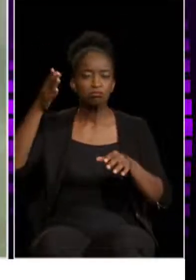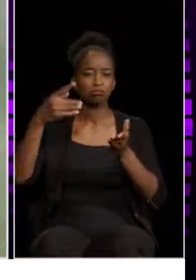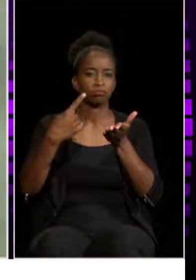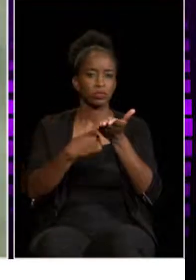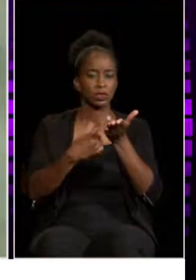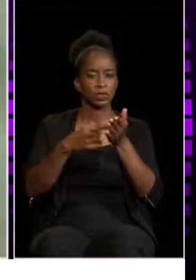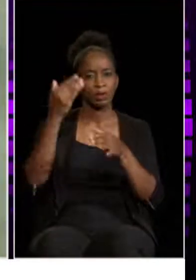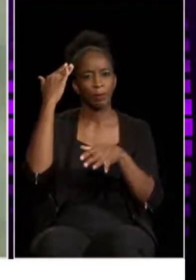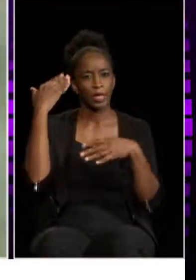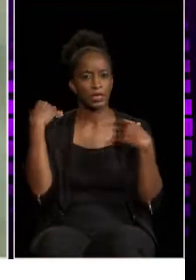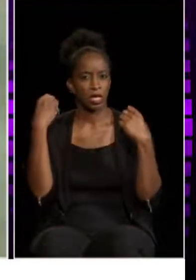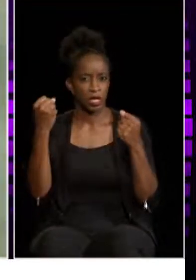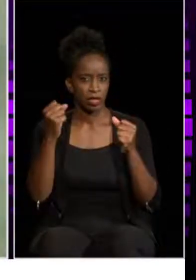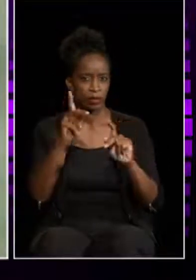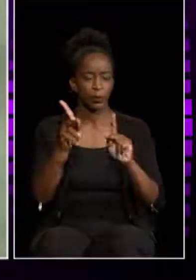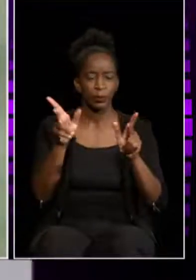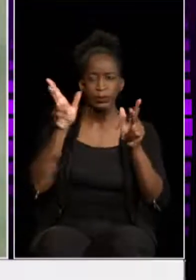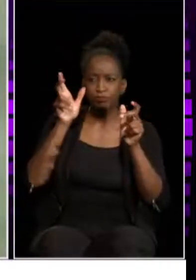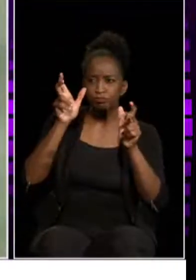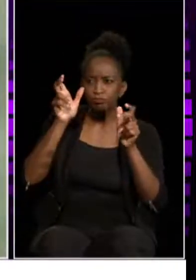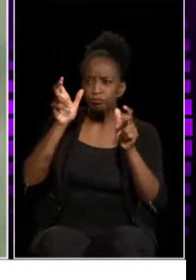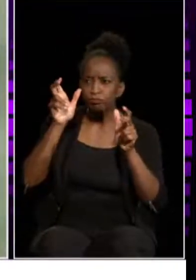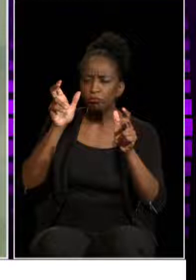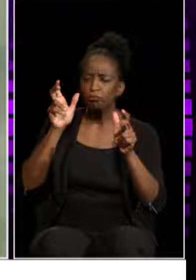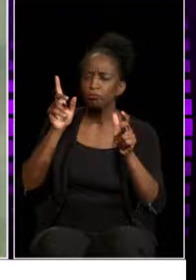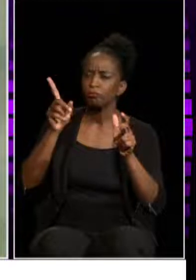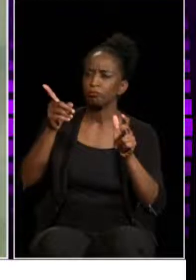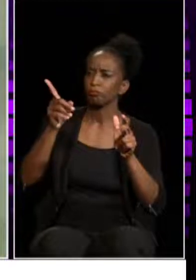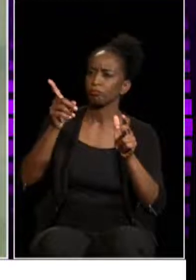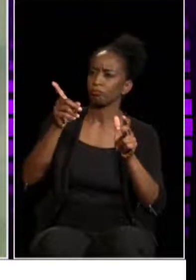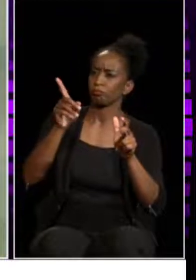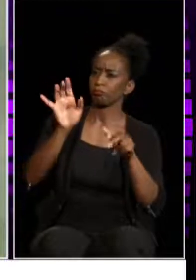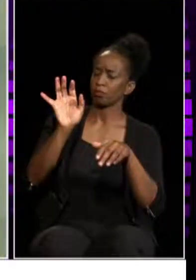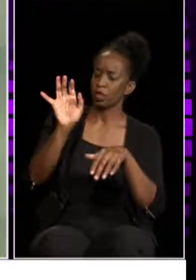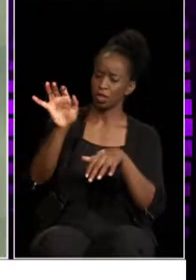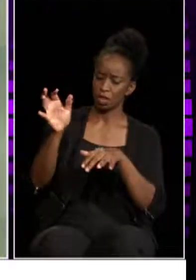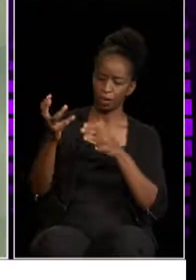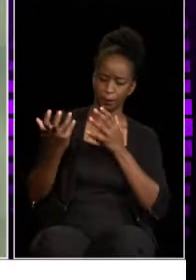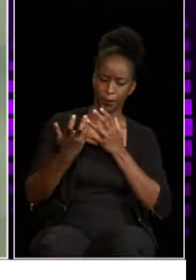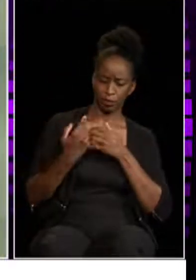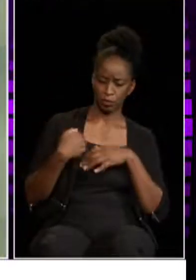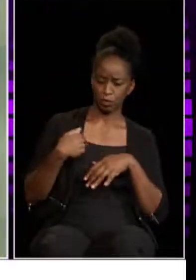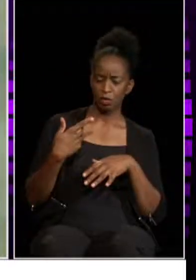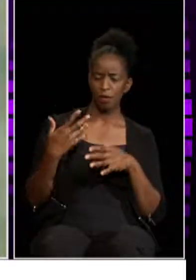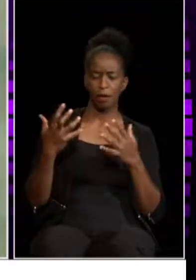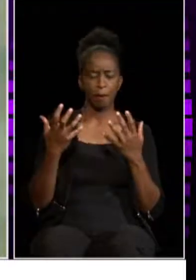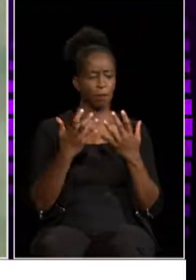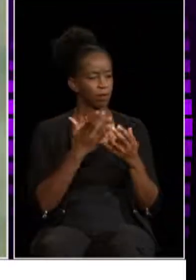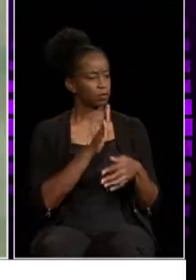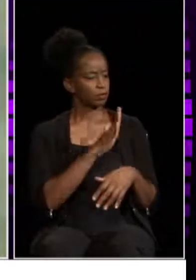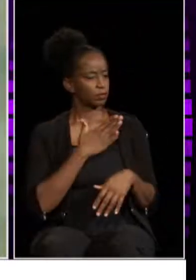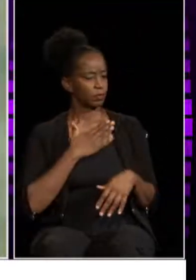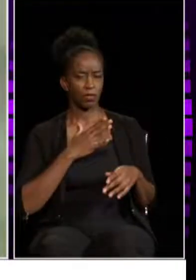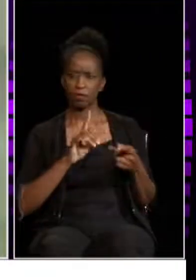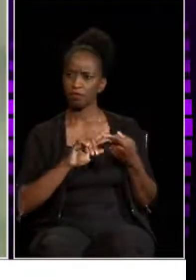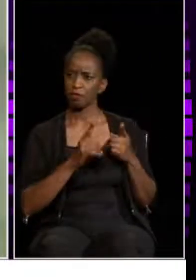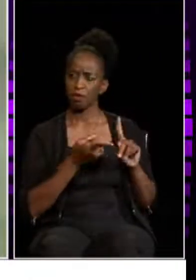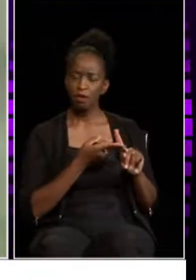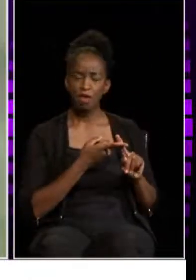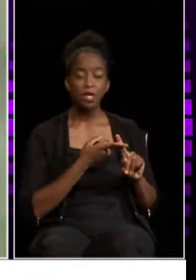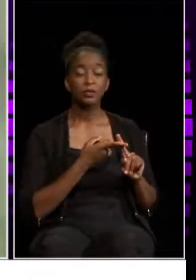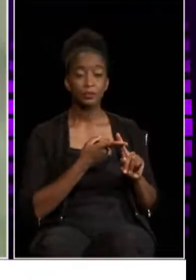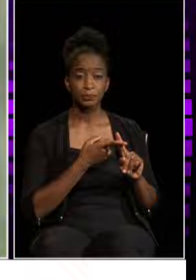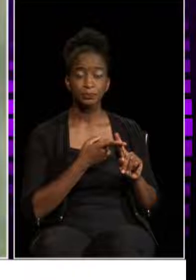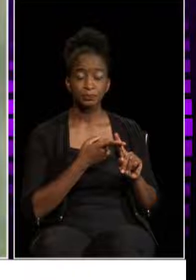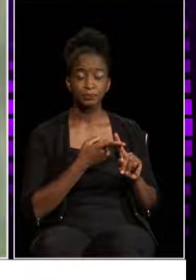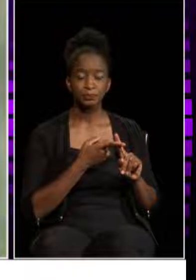And I find very often when we talk about suicide and suicide ideations and some of the content